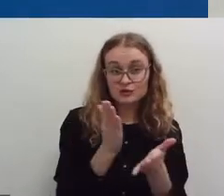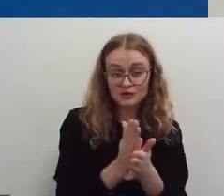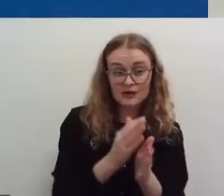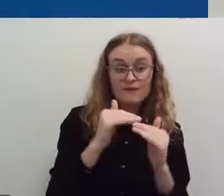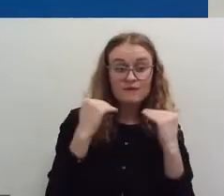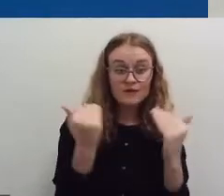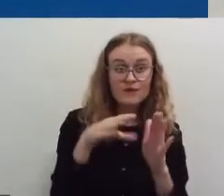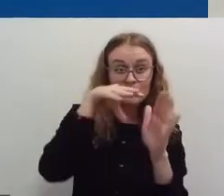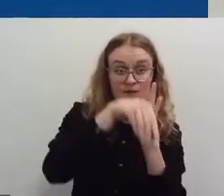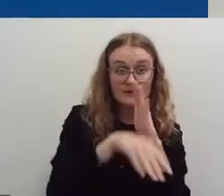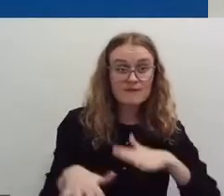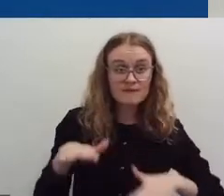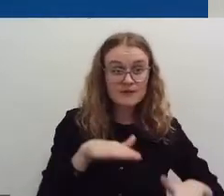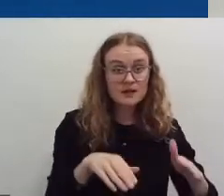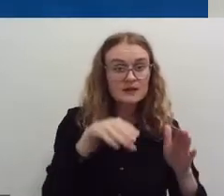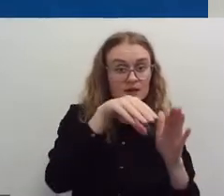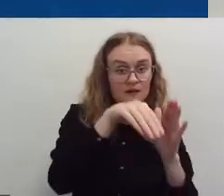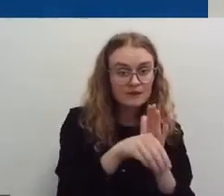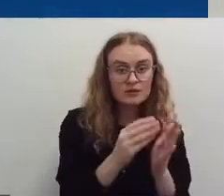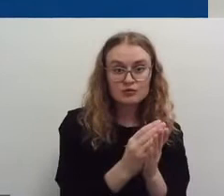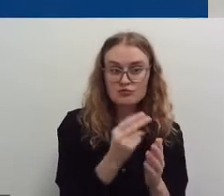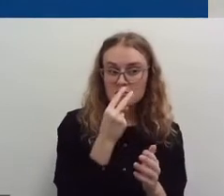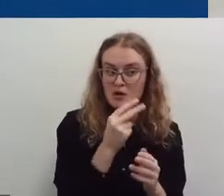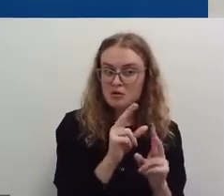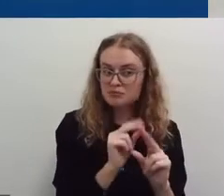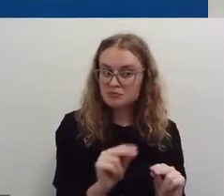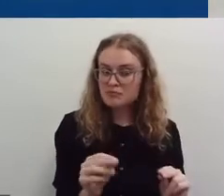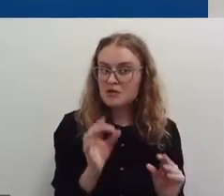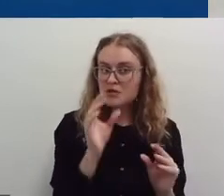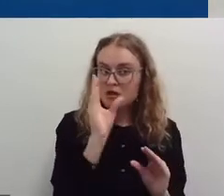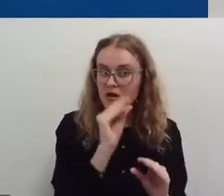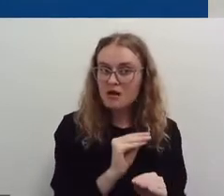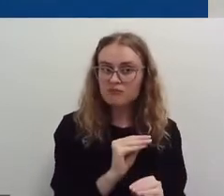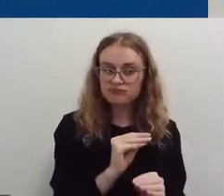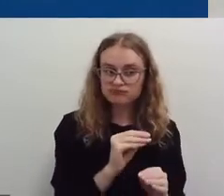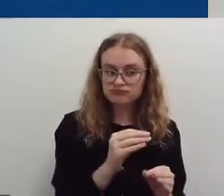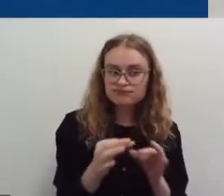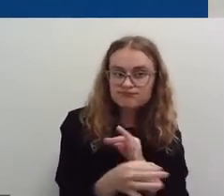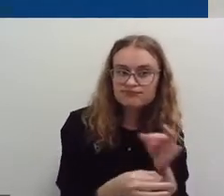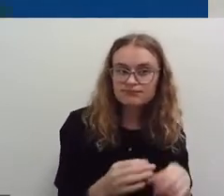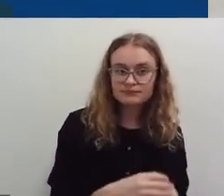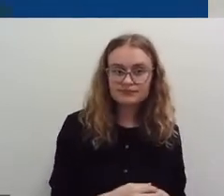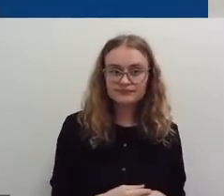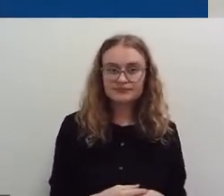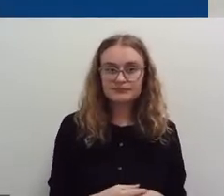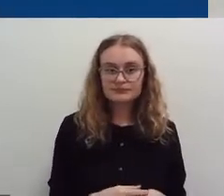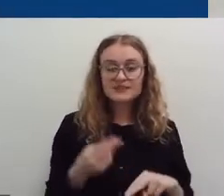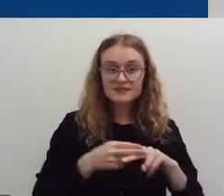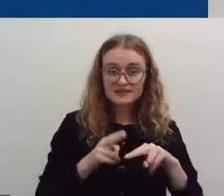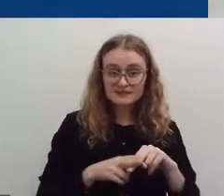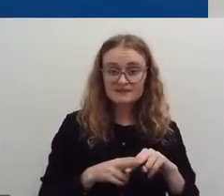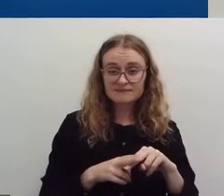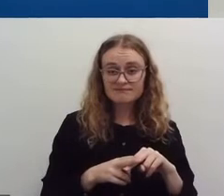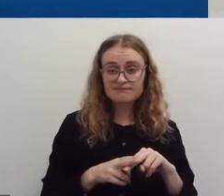But dear friends, today, of course, it's time to look forward. And I think that today's gathering and